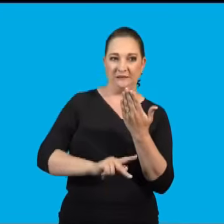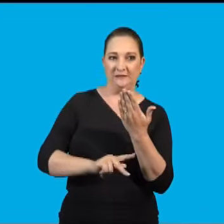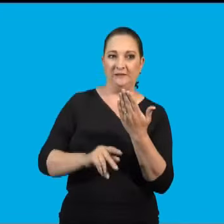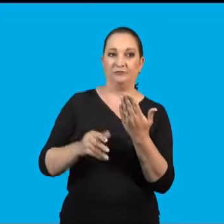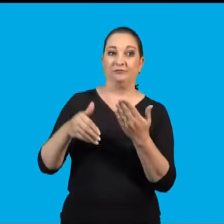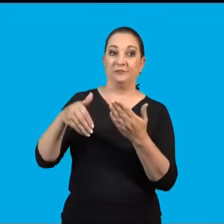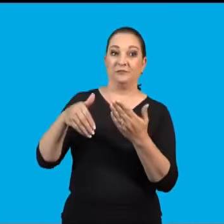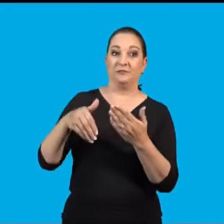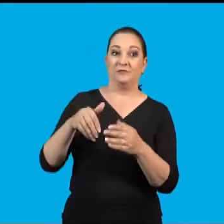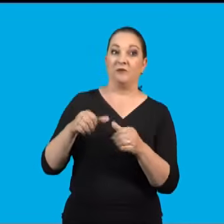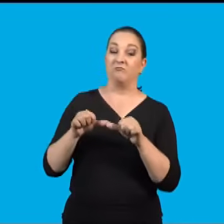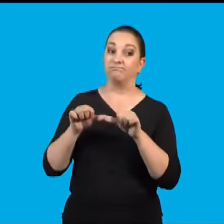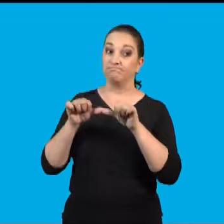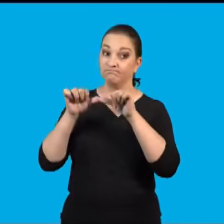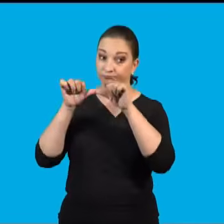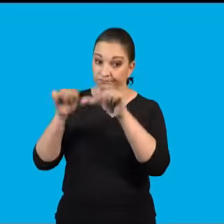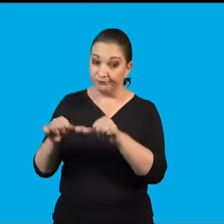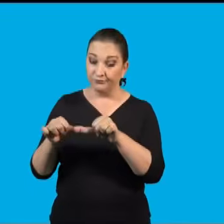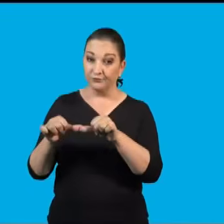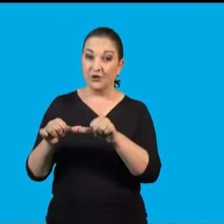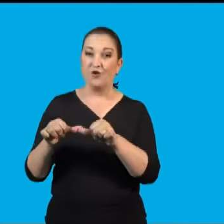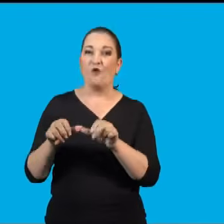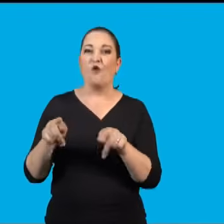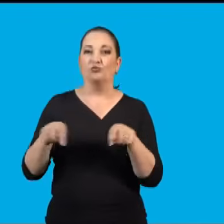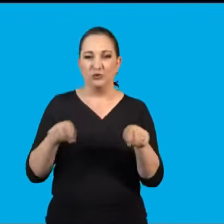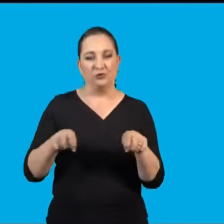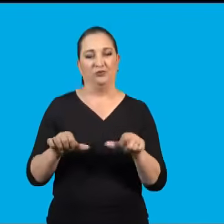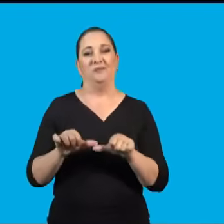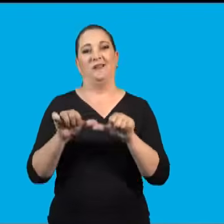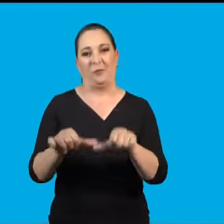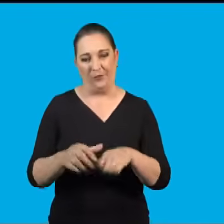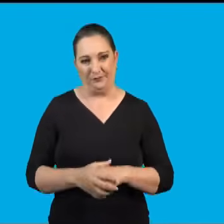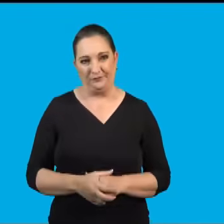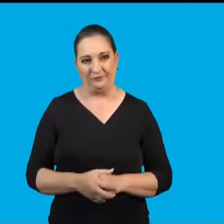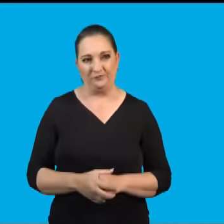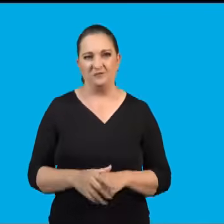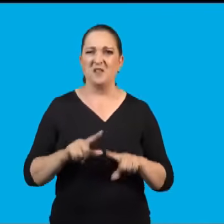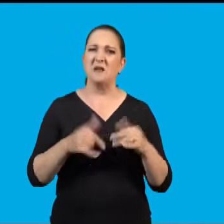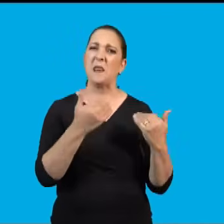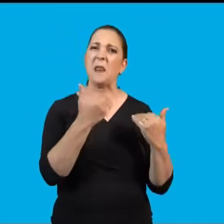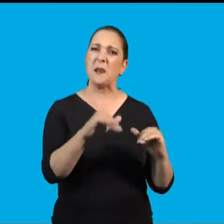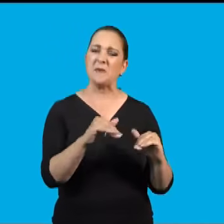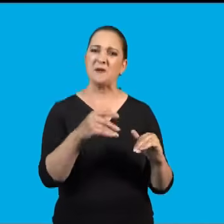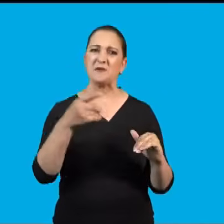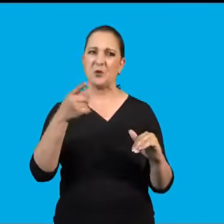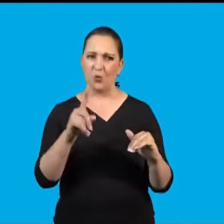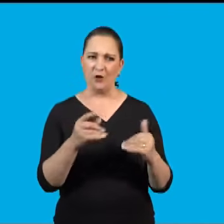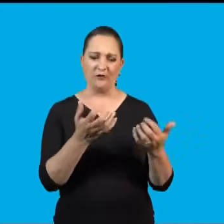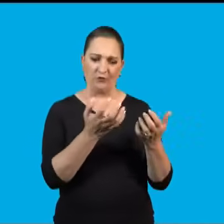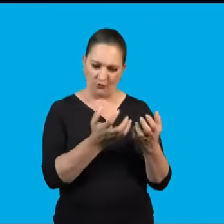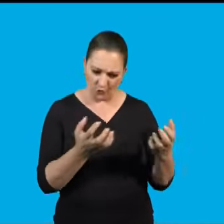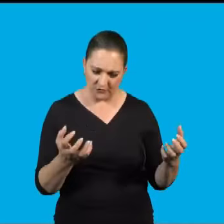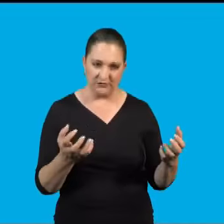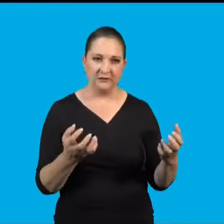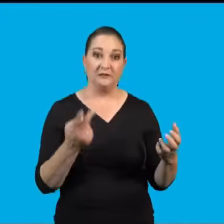and rule was maintained. Now, when you're looking at limitations of the sources, you have